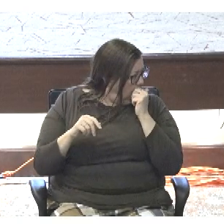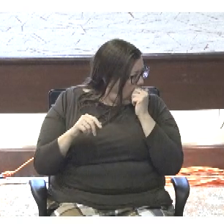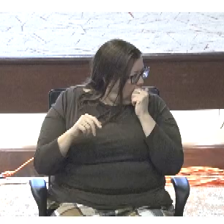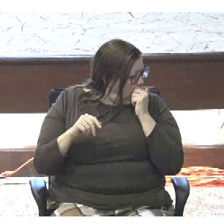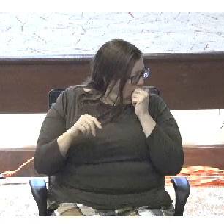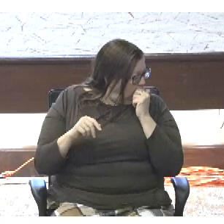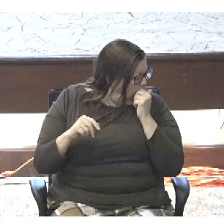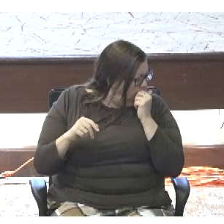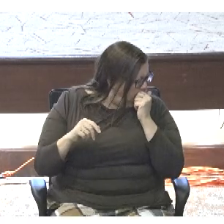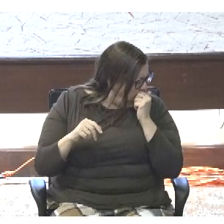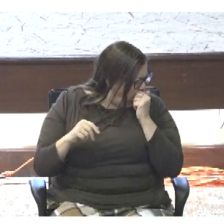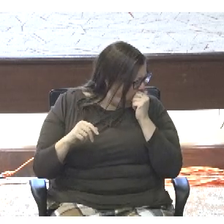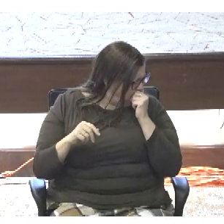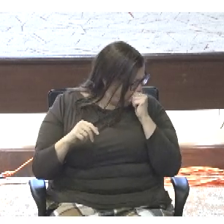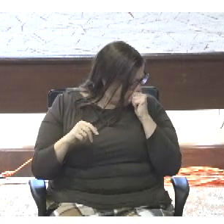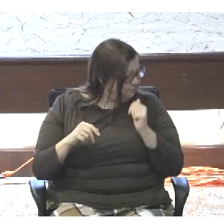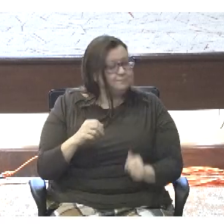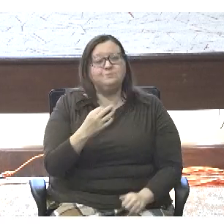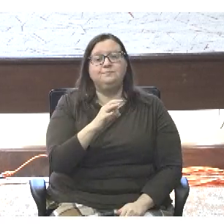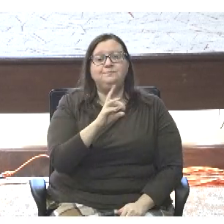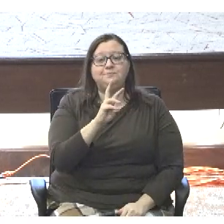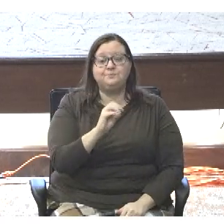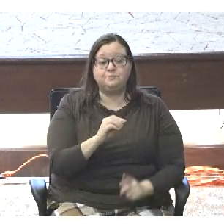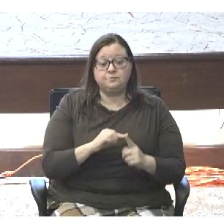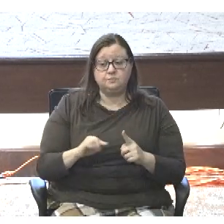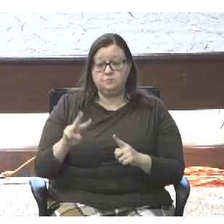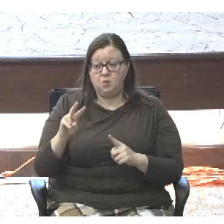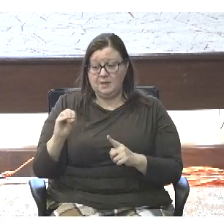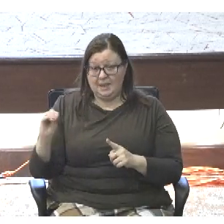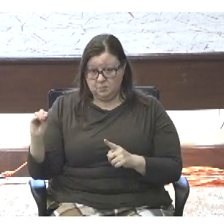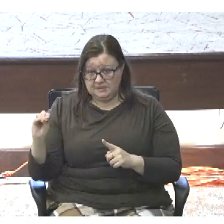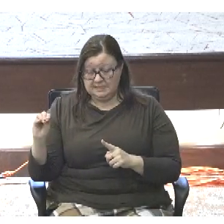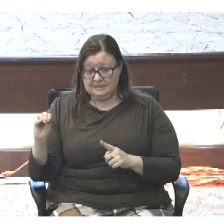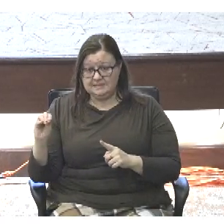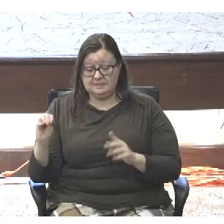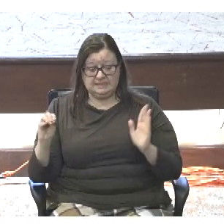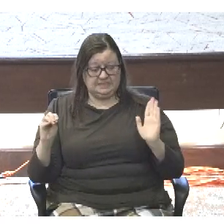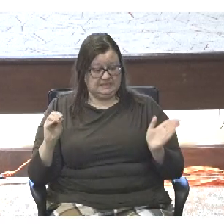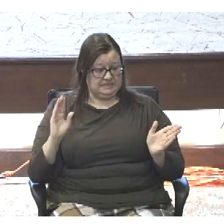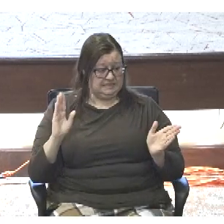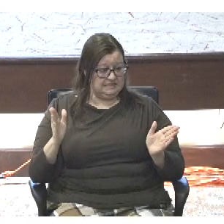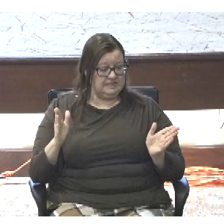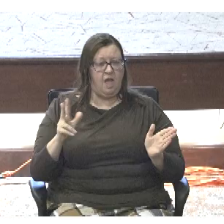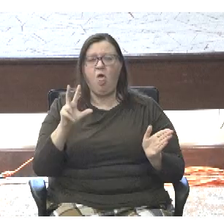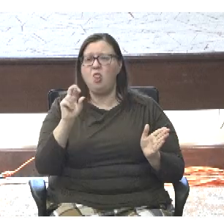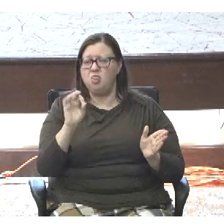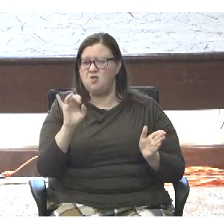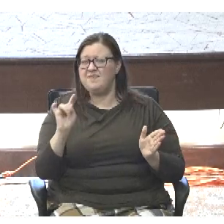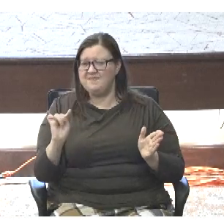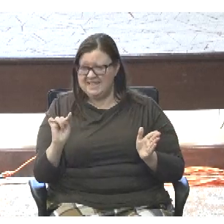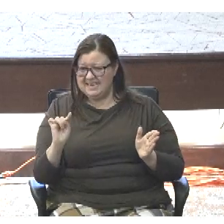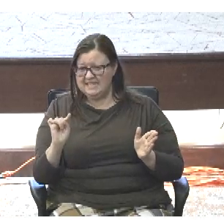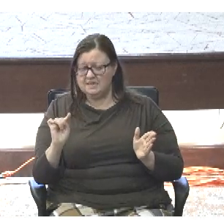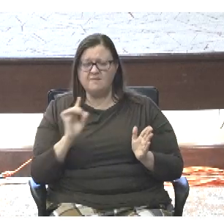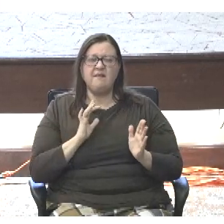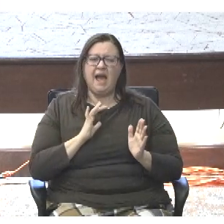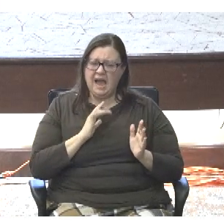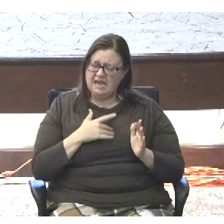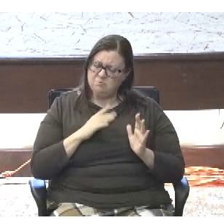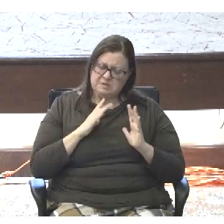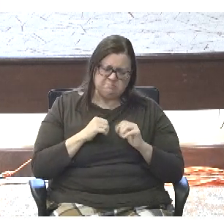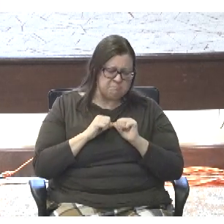from 1960 to the year 2000, we got by fine with 30-foot streets. Let's go back to 30-foot streets.